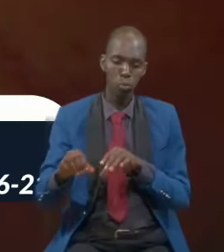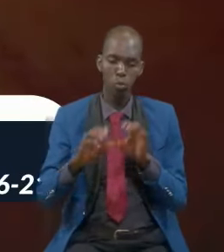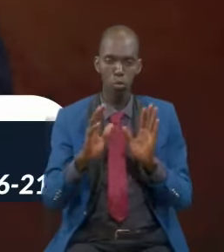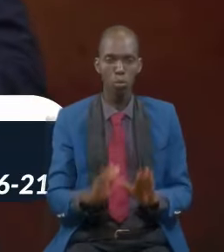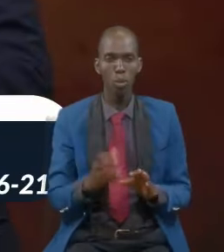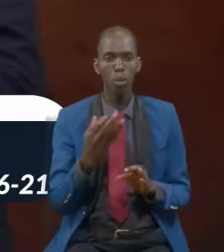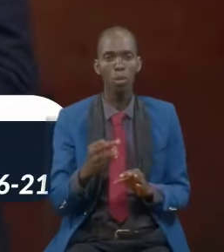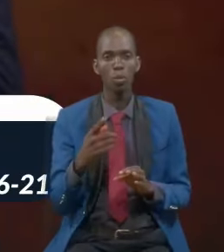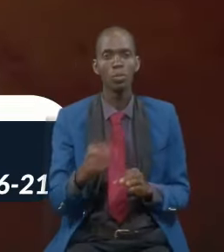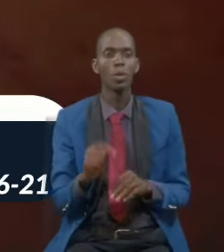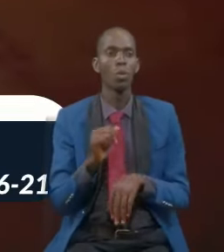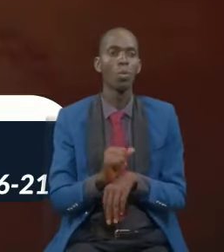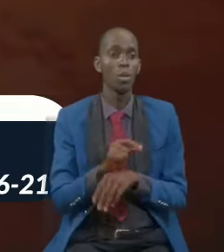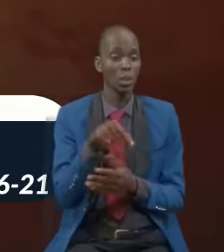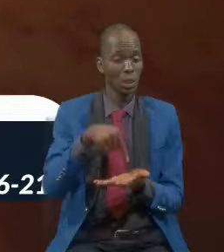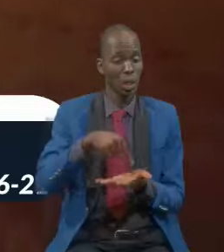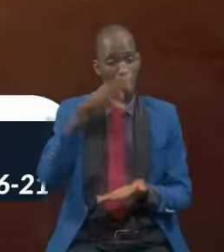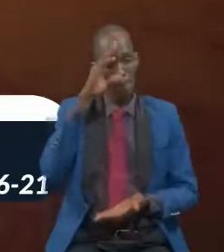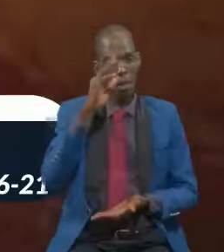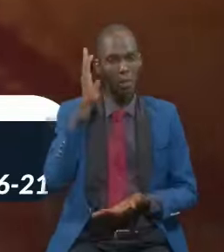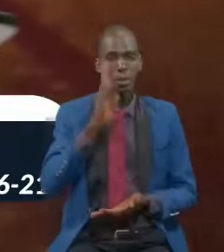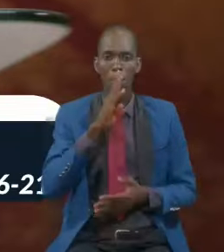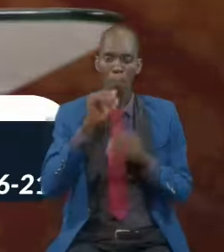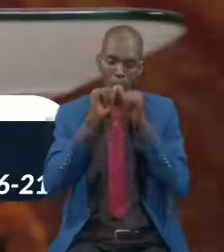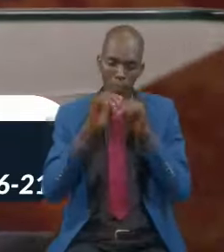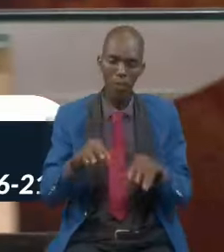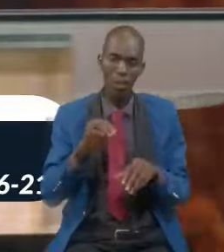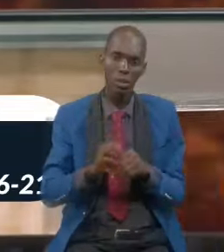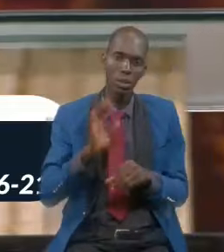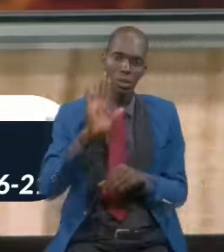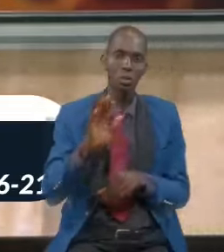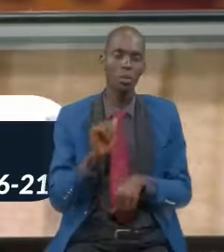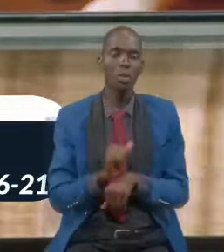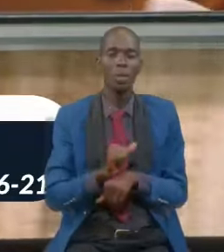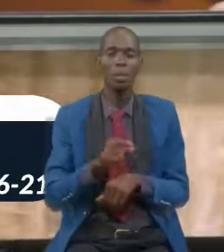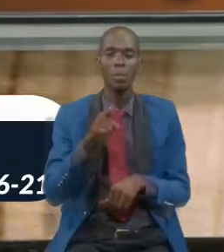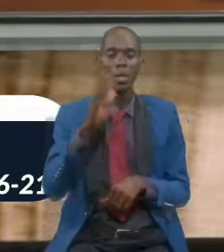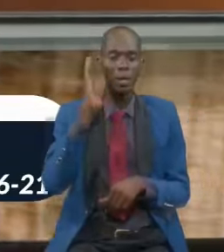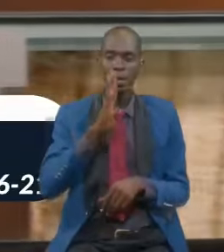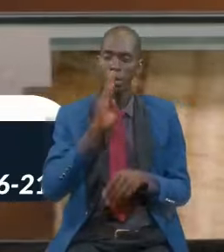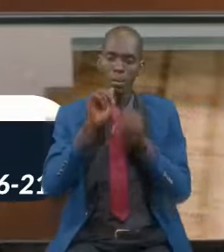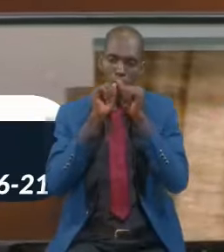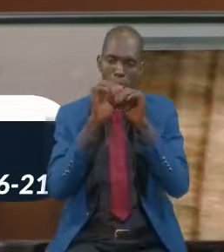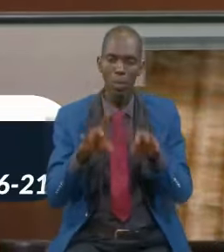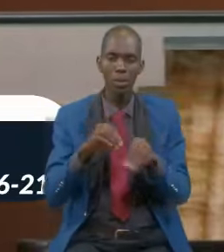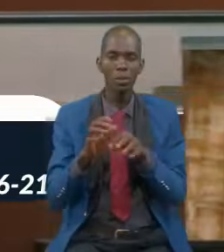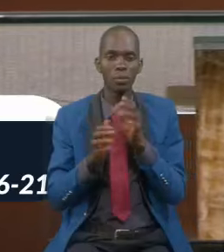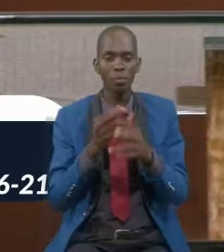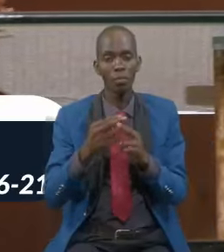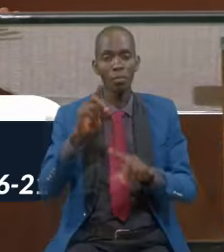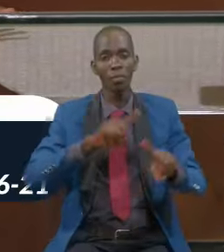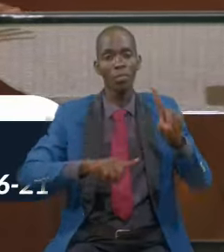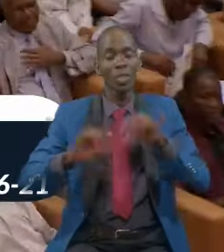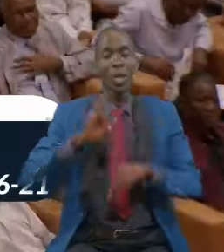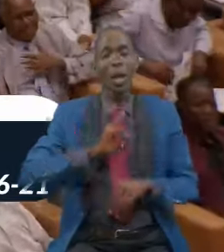this man shall be blessed in his deed. You'll be blessed. I will